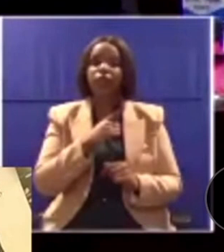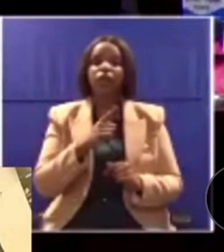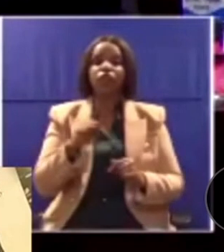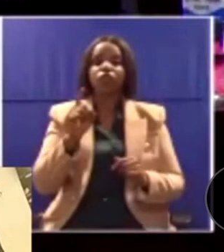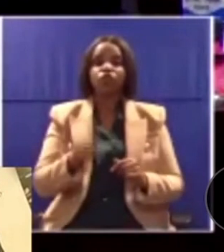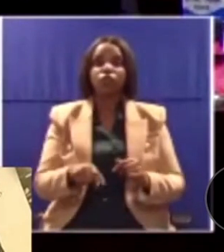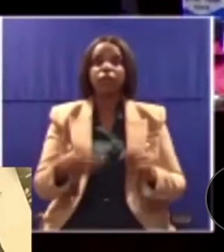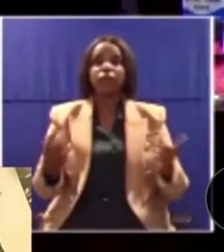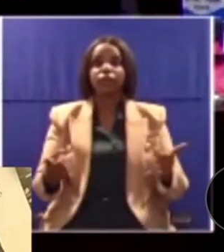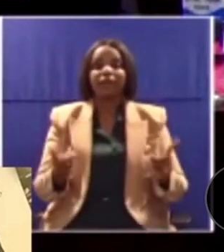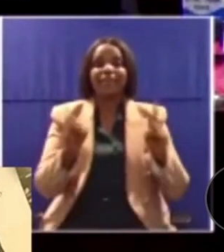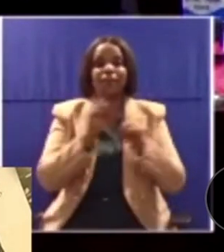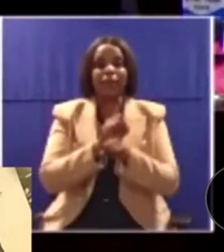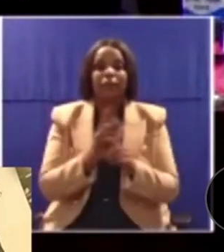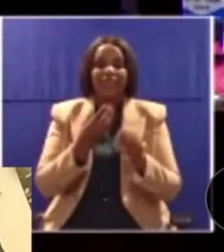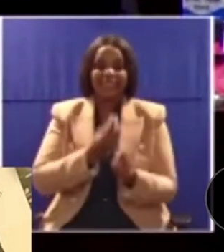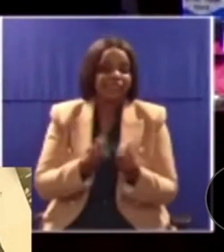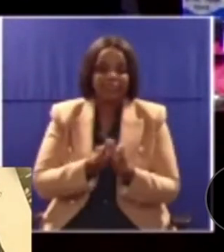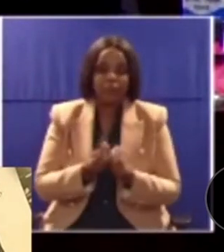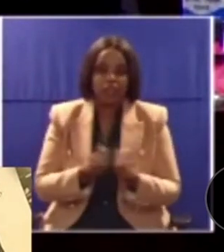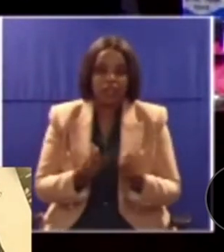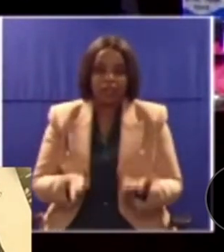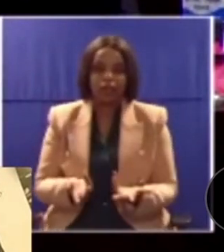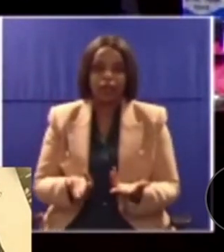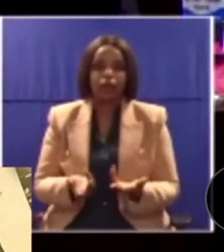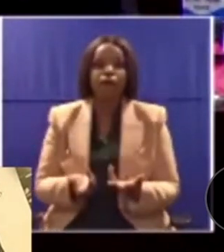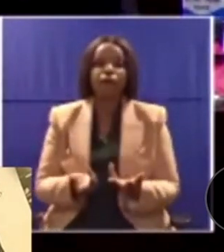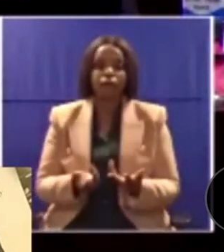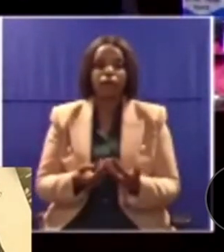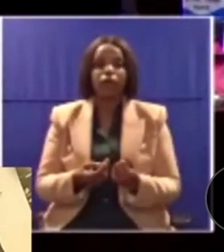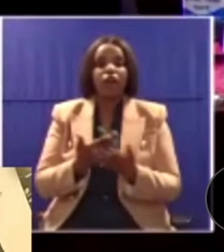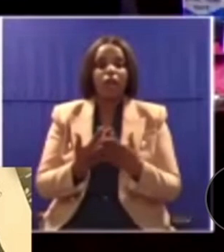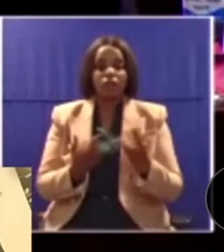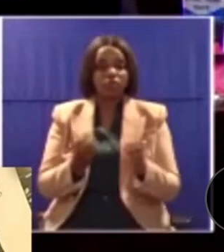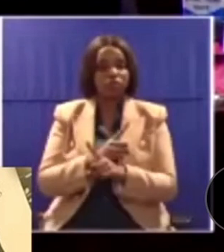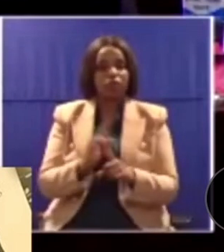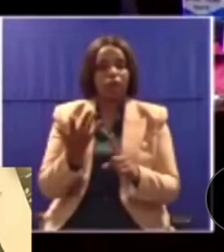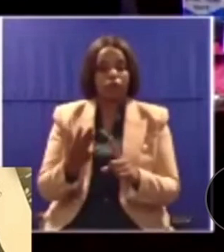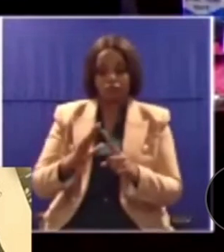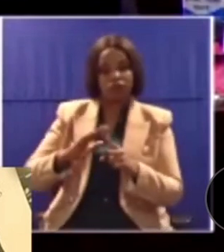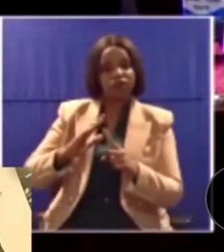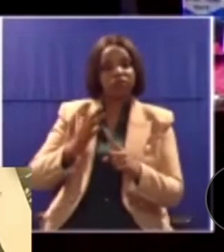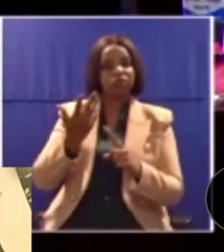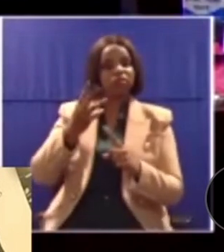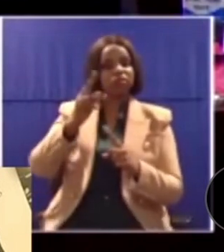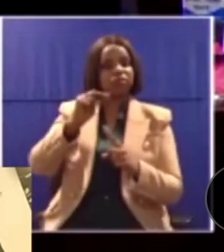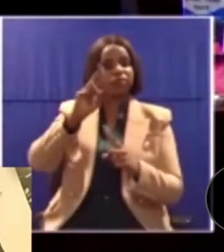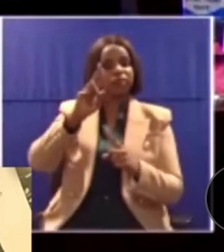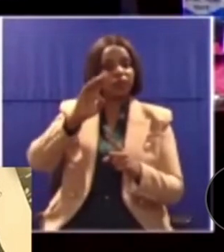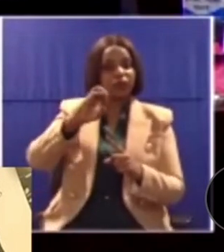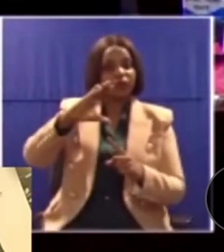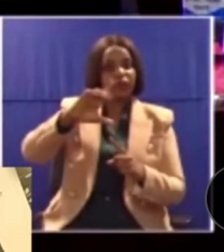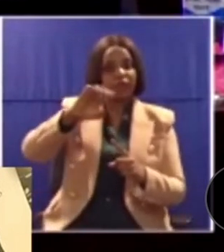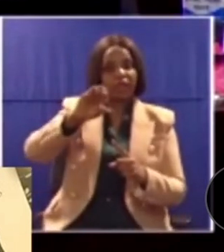replaced at least by something which could be nuclear, which does not emit